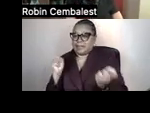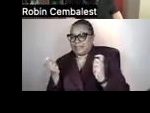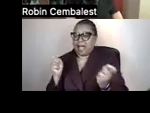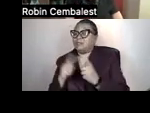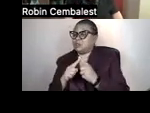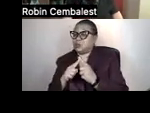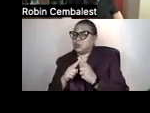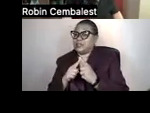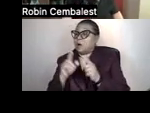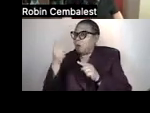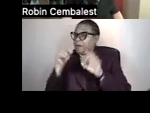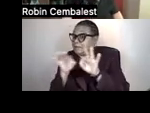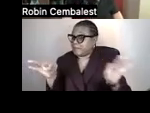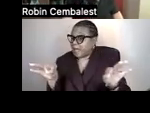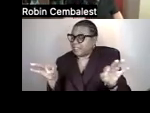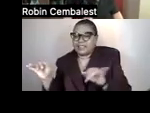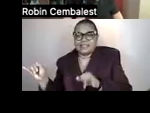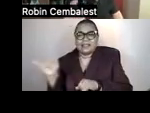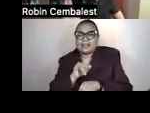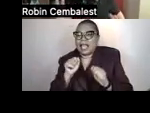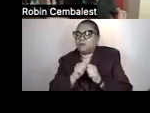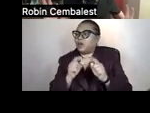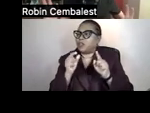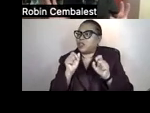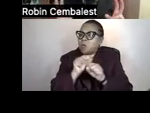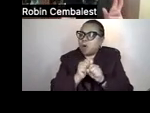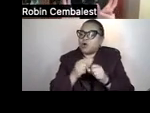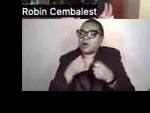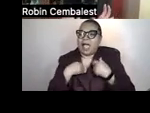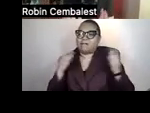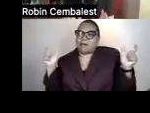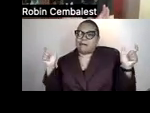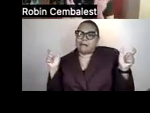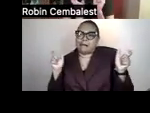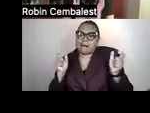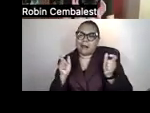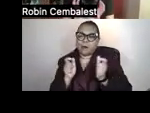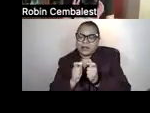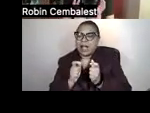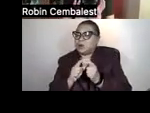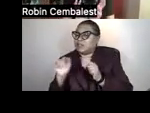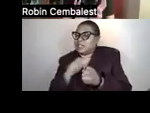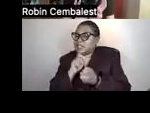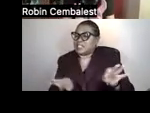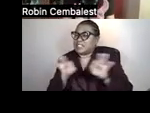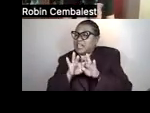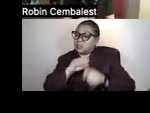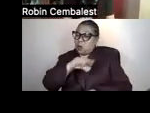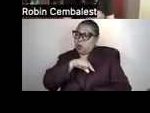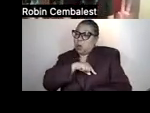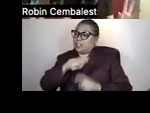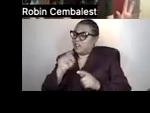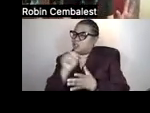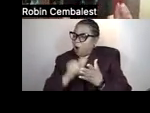a sentence. The same thing with your work, kind of have it narrowed down in a way, the essential qualities of your